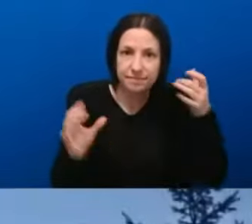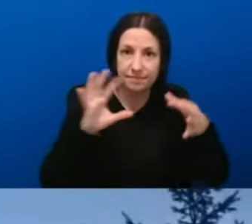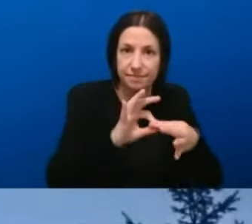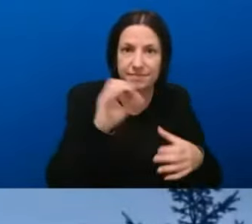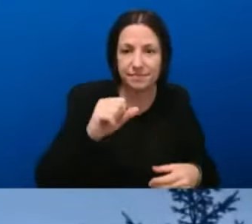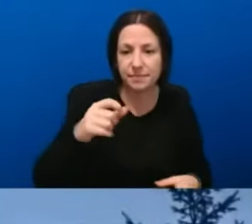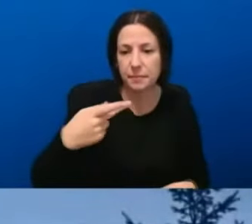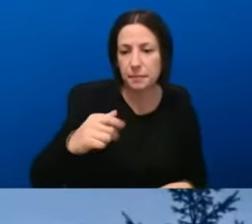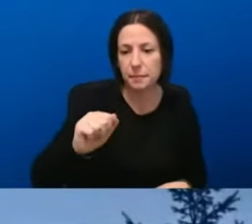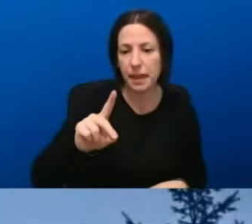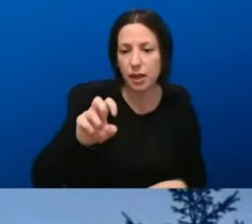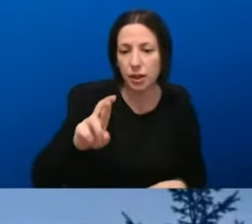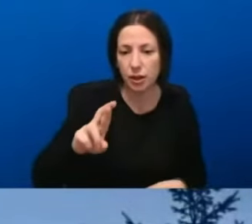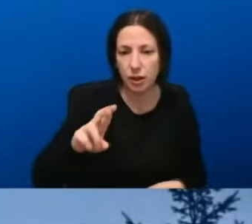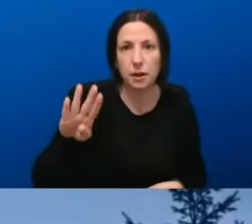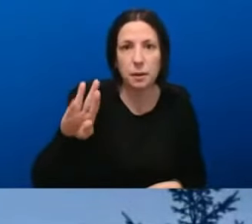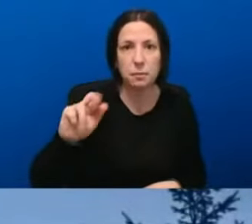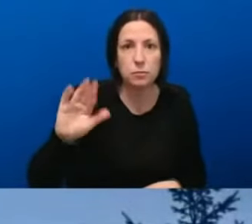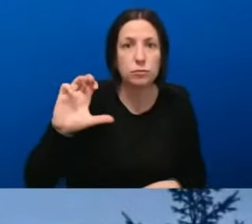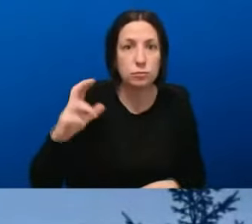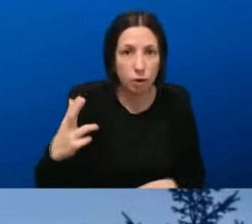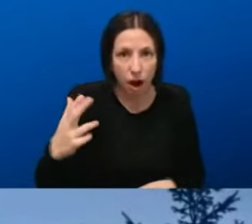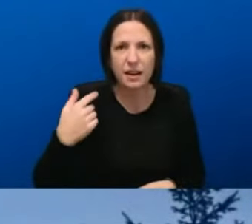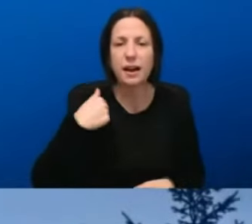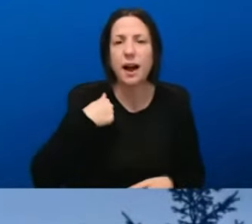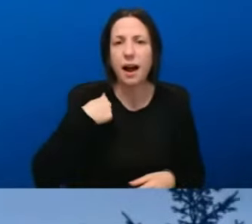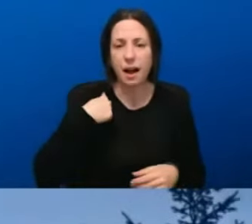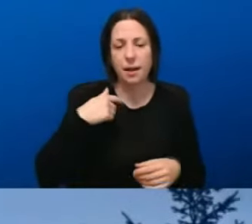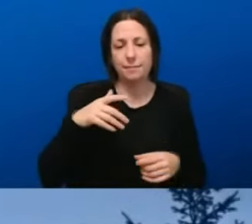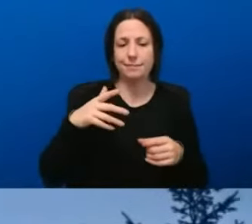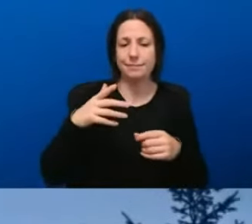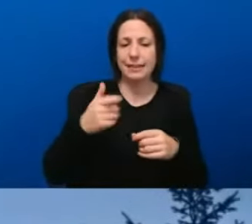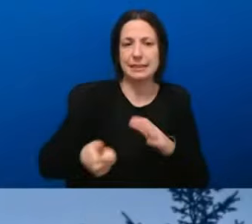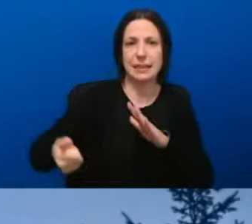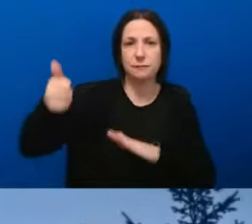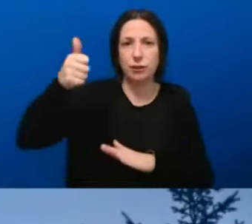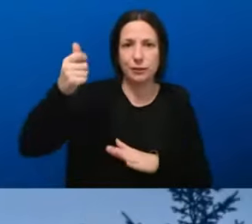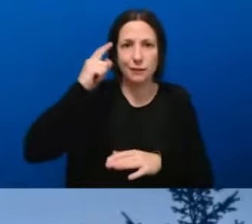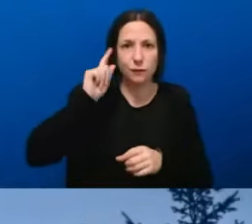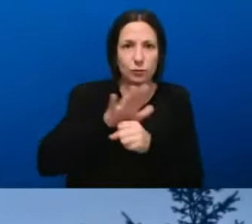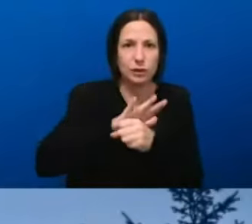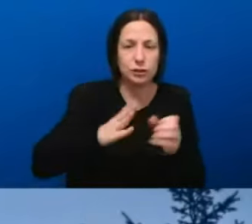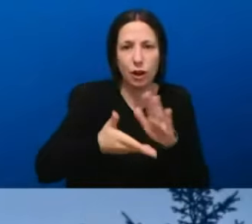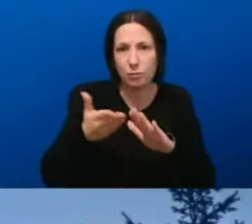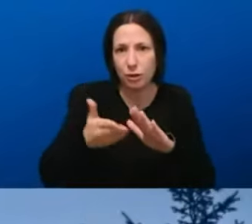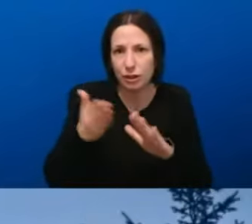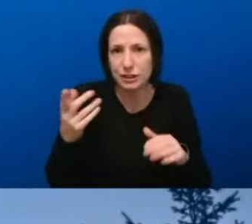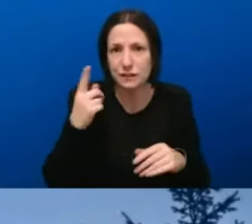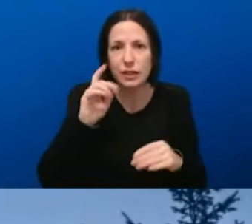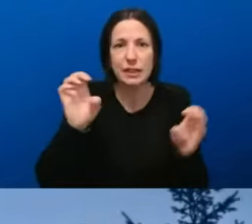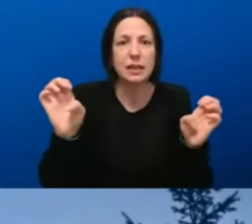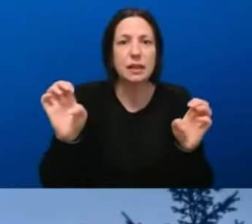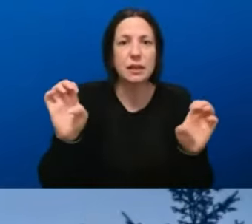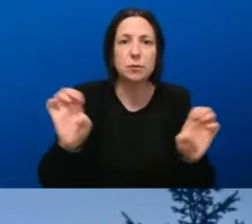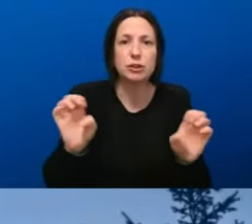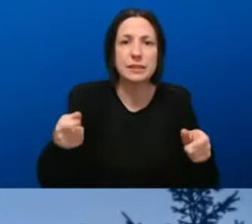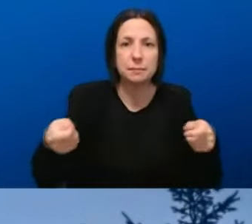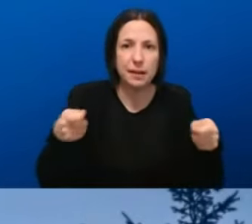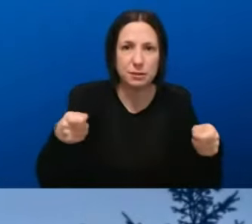Yeah, hi, Peter Brock, Executive Director for Provincial and Regional Operations for Emergency Management and Climate Readiness. So should mention that we have